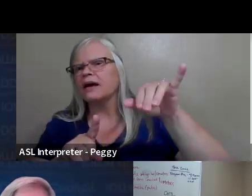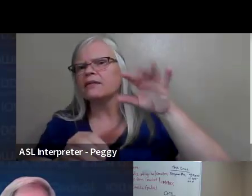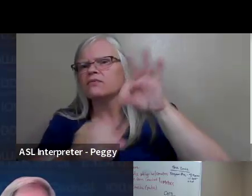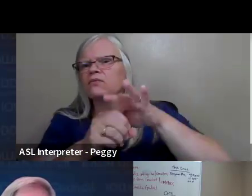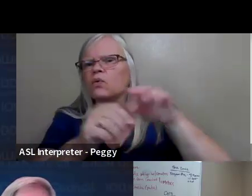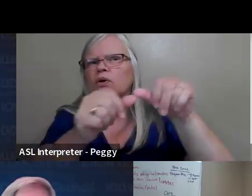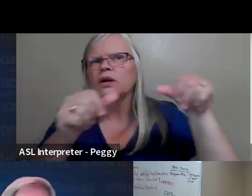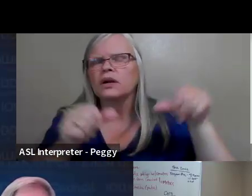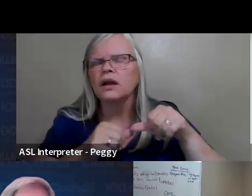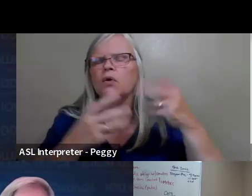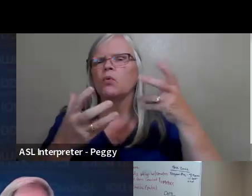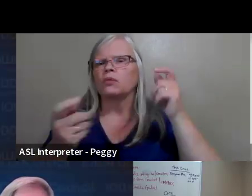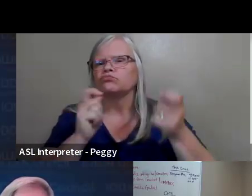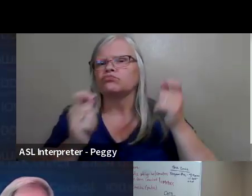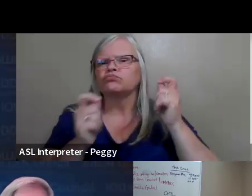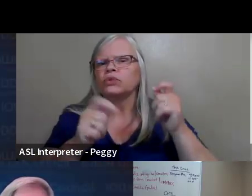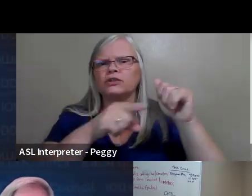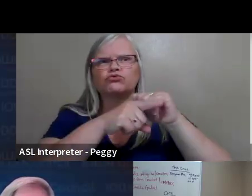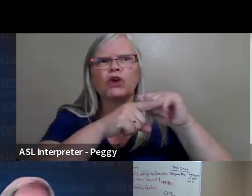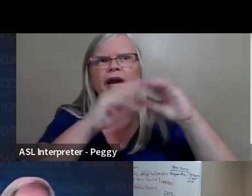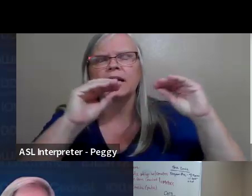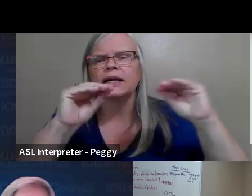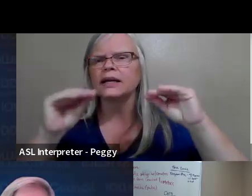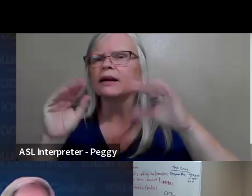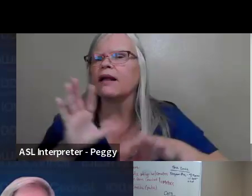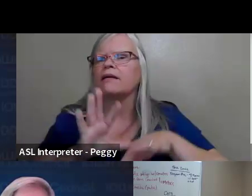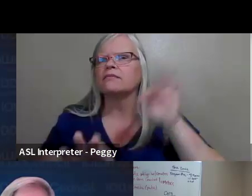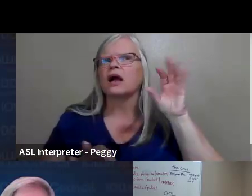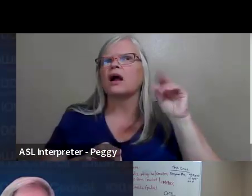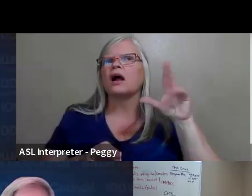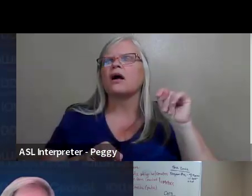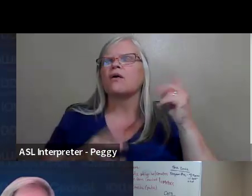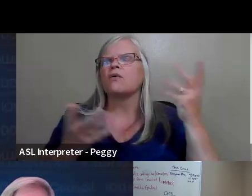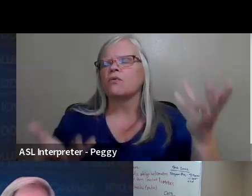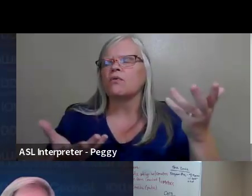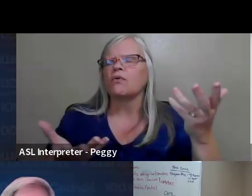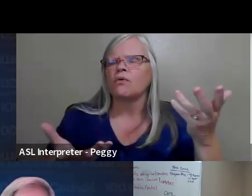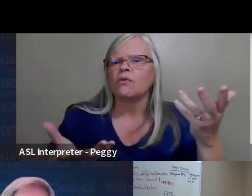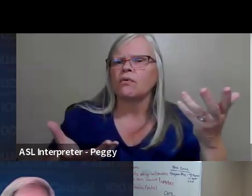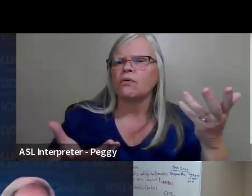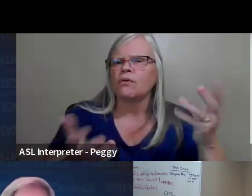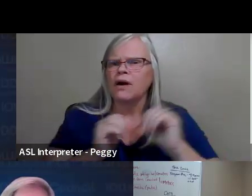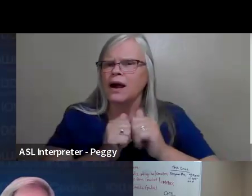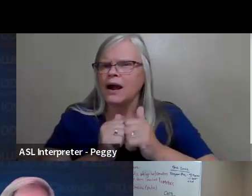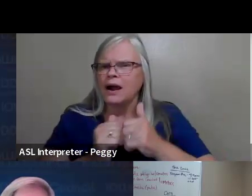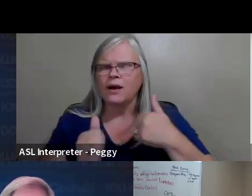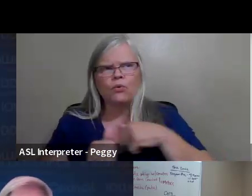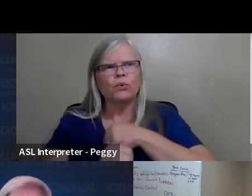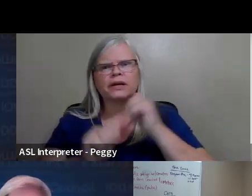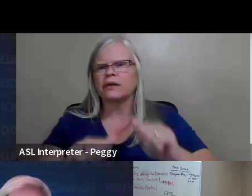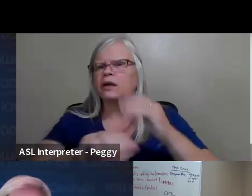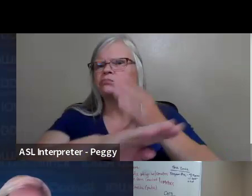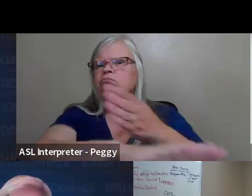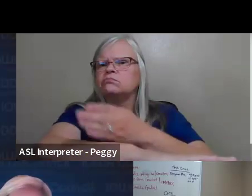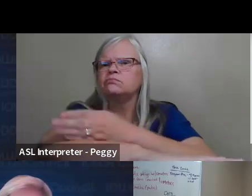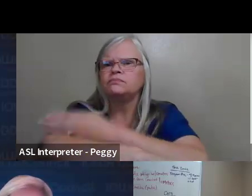want to be able to correct and train and find out how we can just keep making improvements in